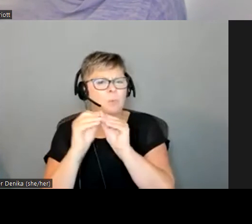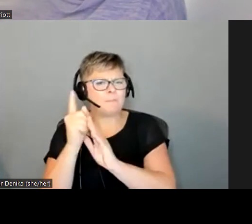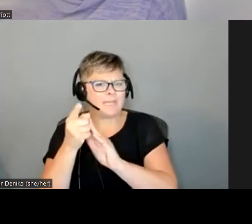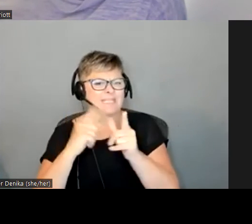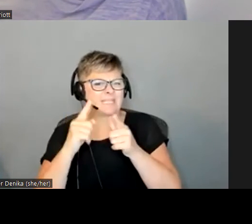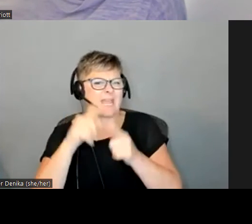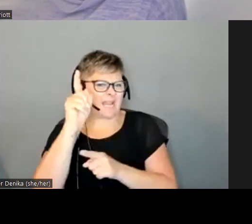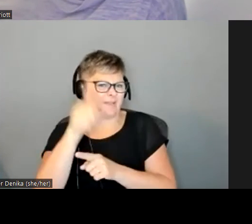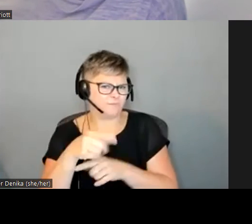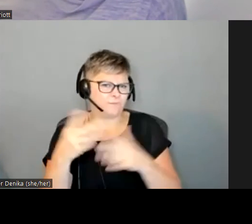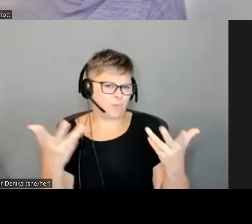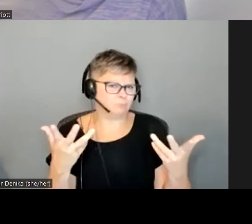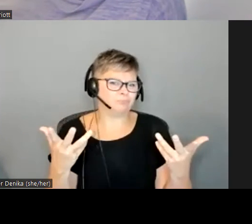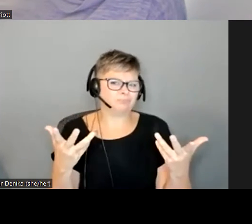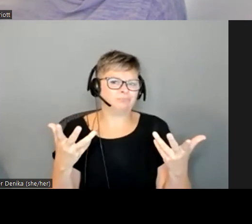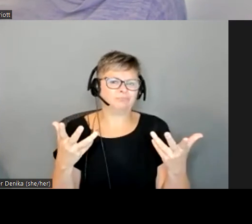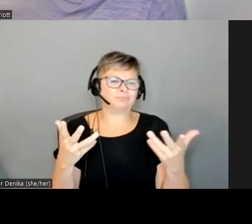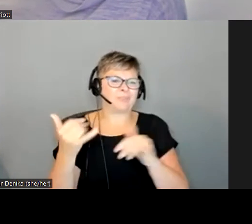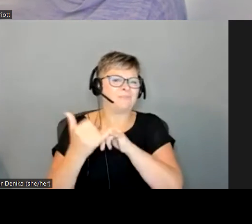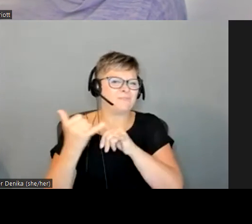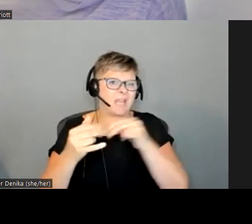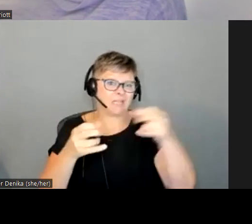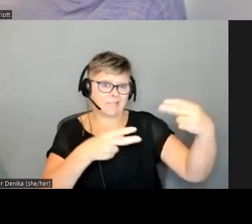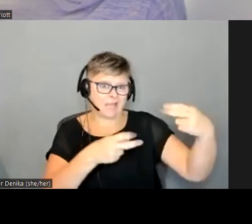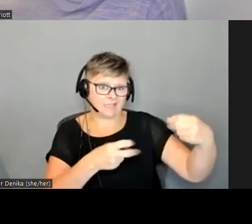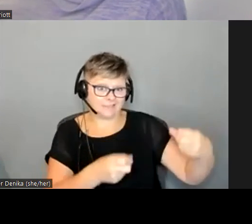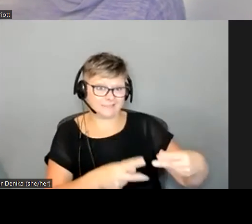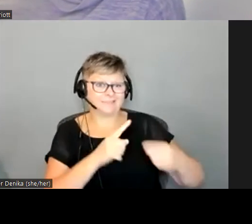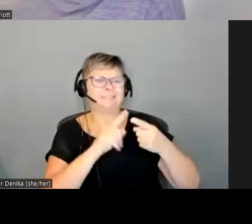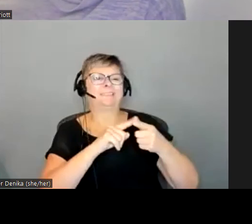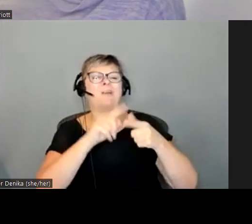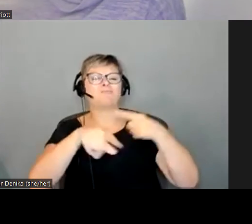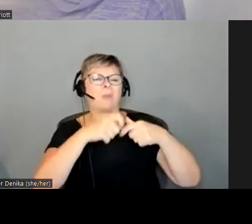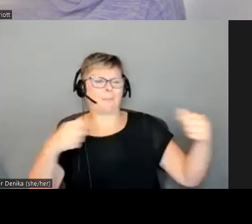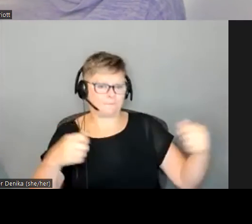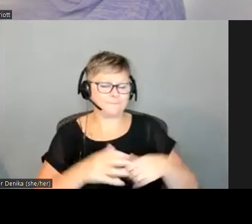we have some final slides, but other than that, so go ahead.